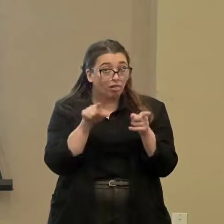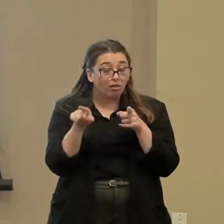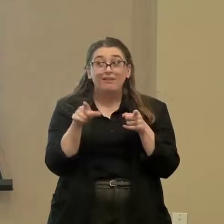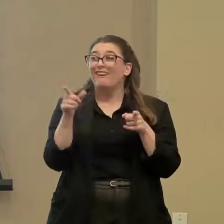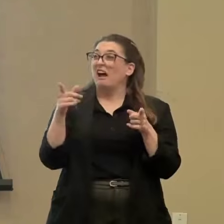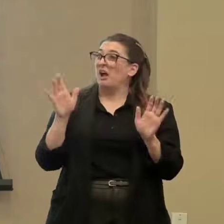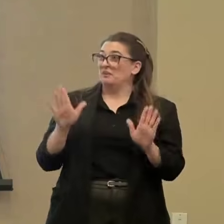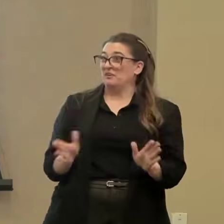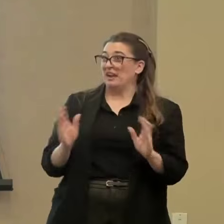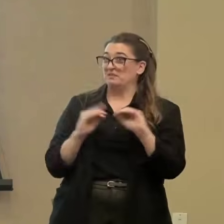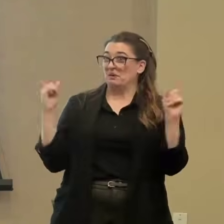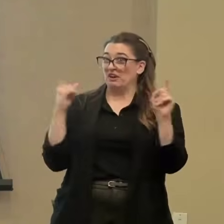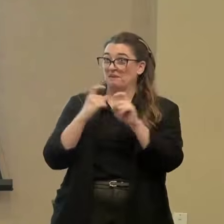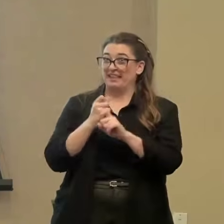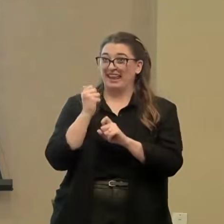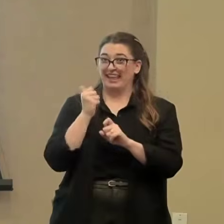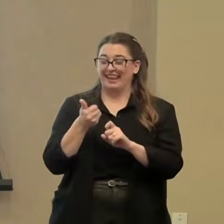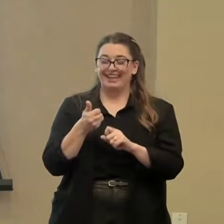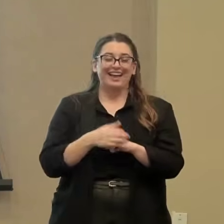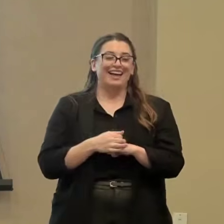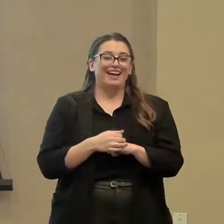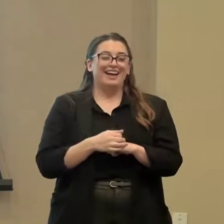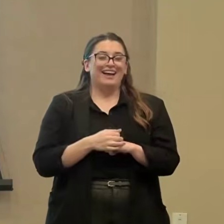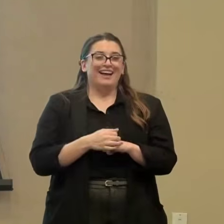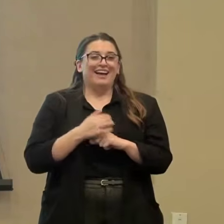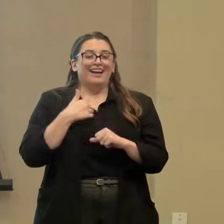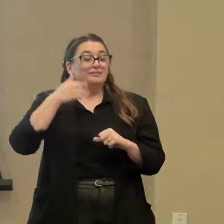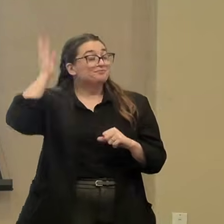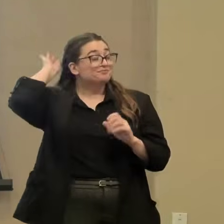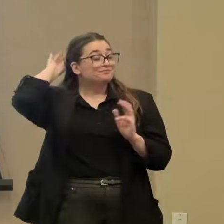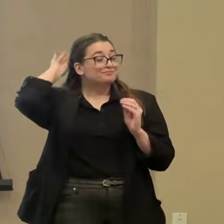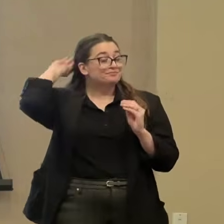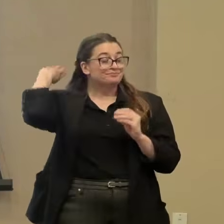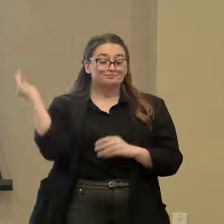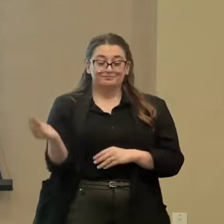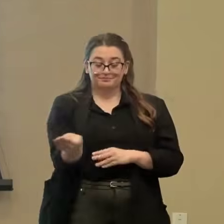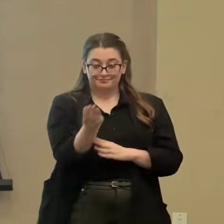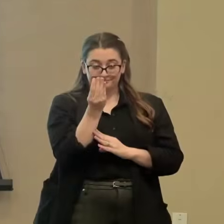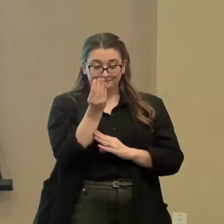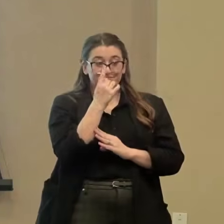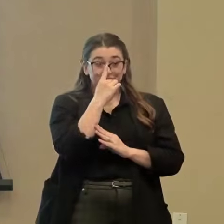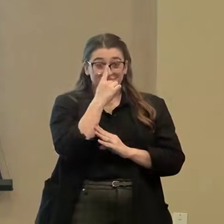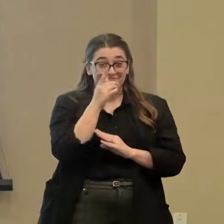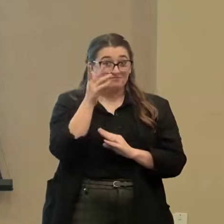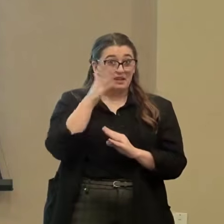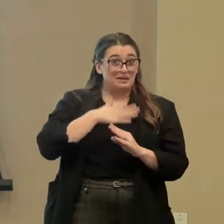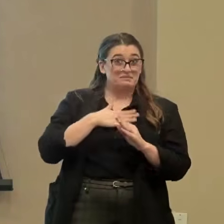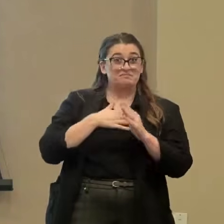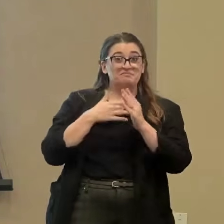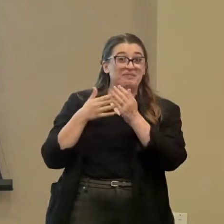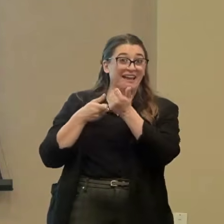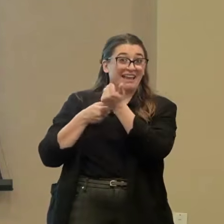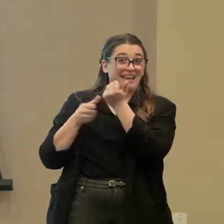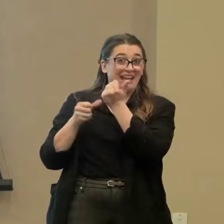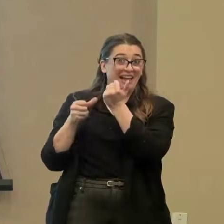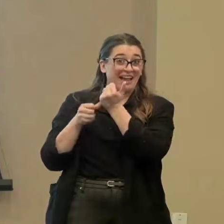just made it even more complicated. Well, I will reach back into my training and I can hear my attendings' voices and